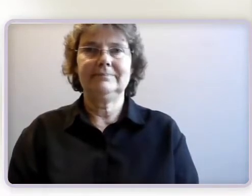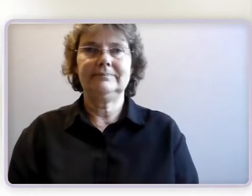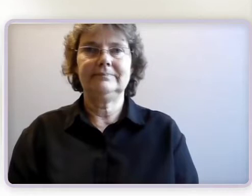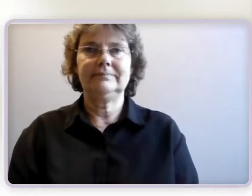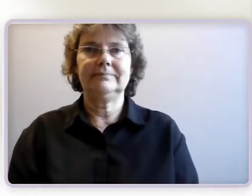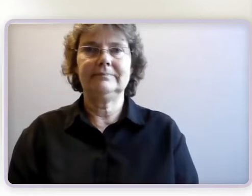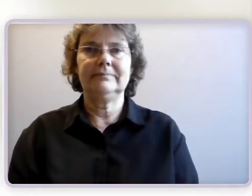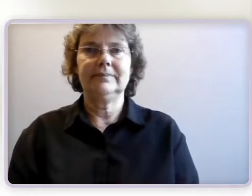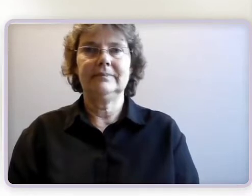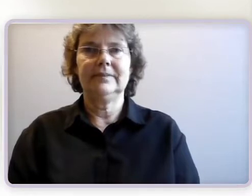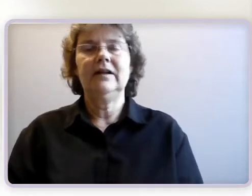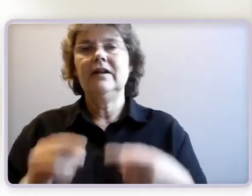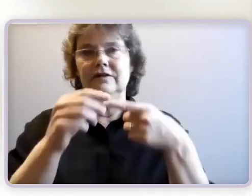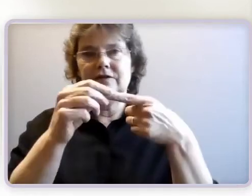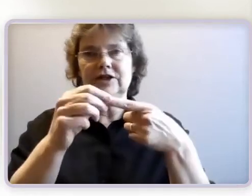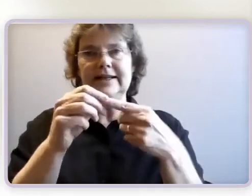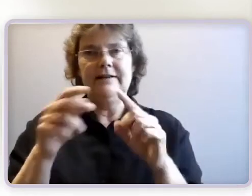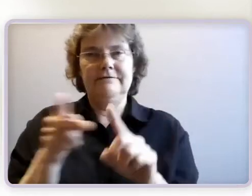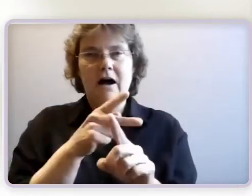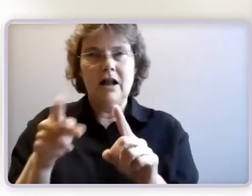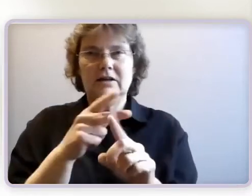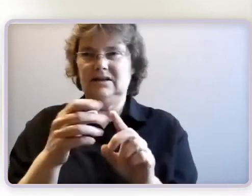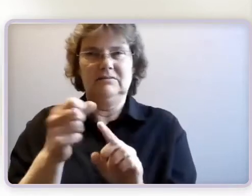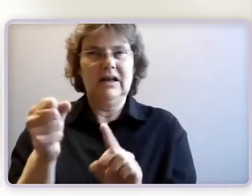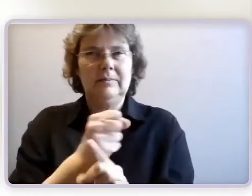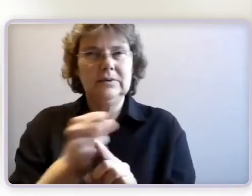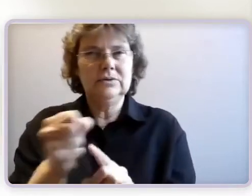First of all, I'll talk about violence and abuse.